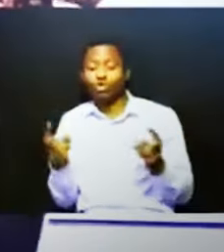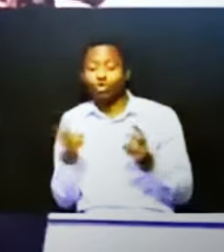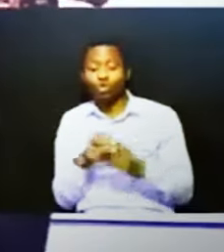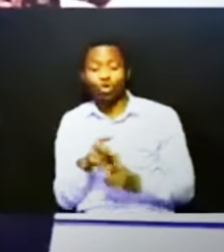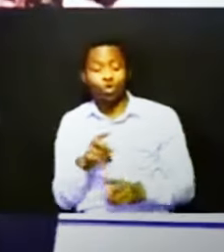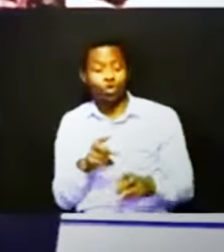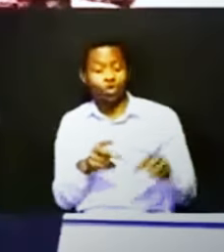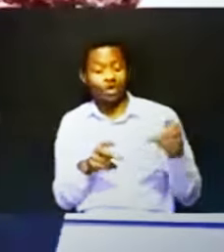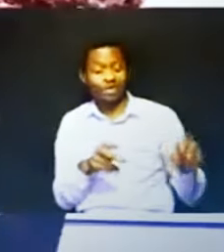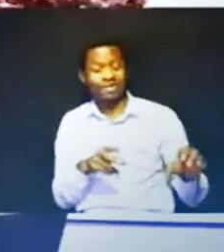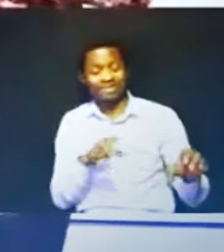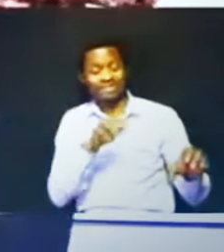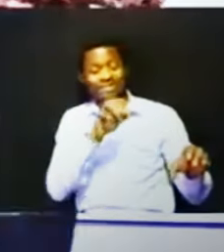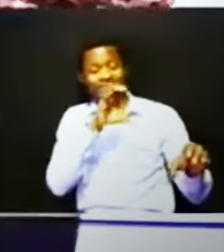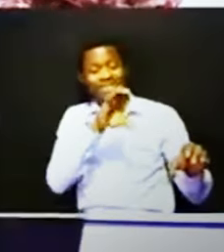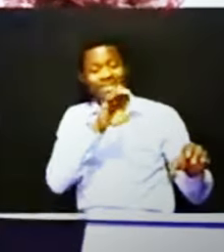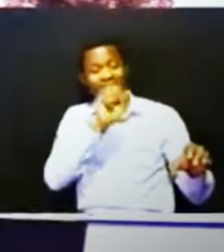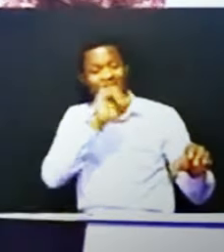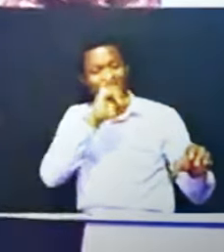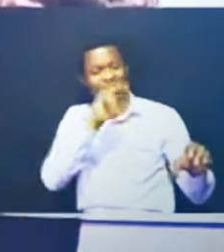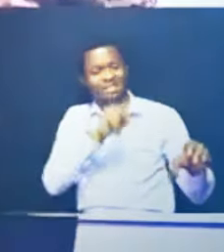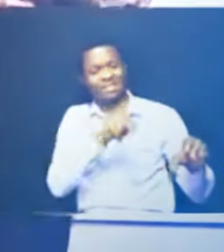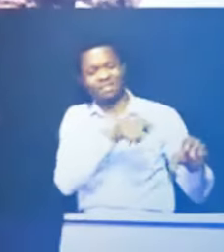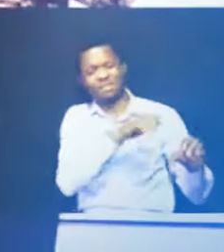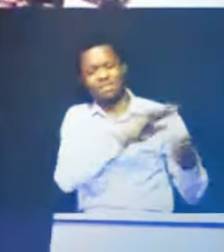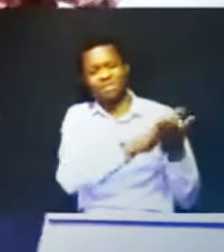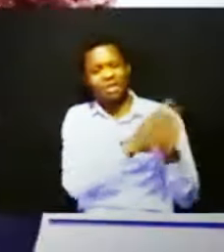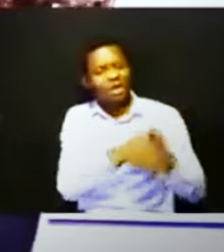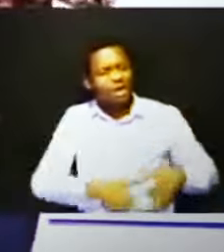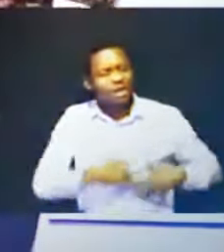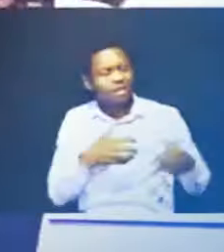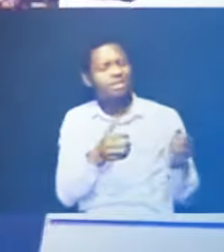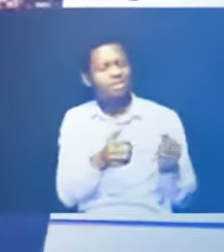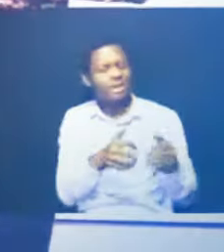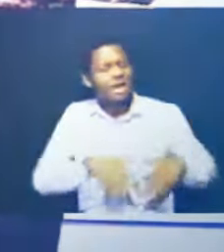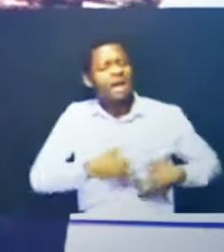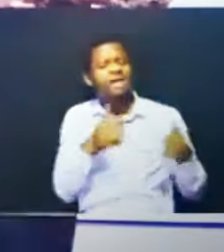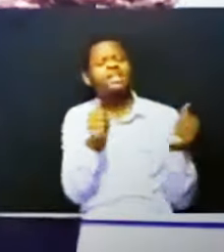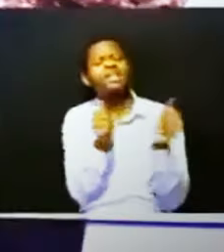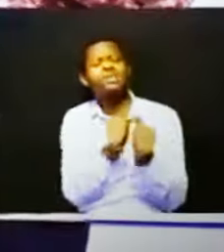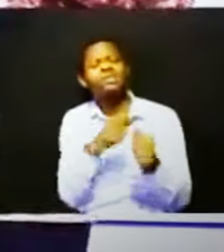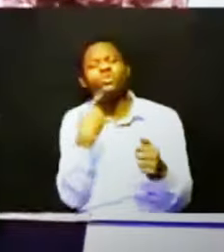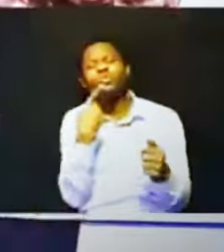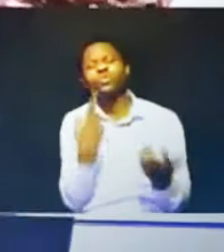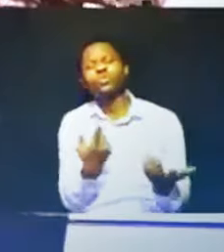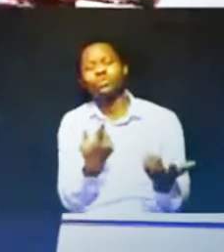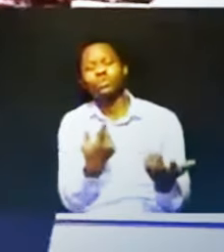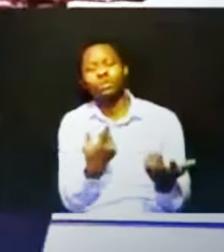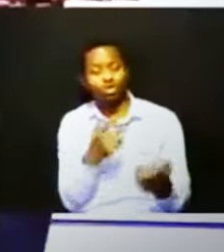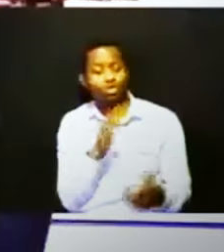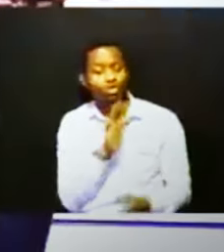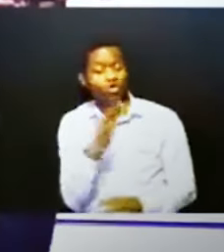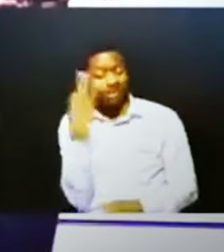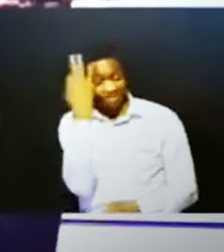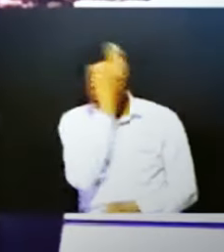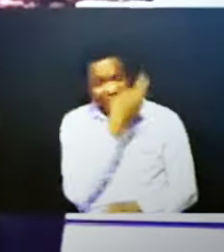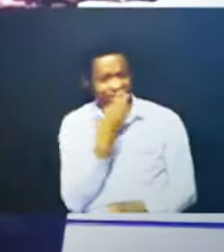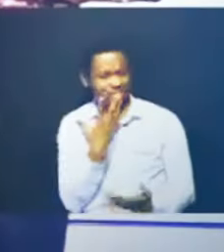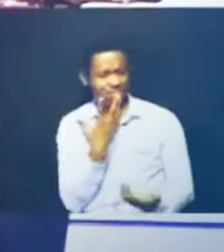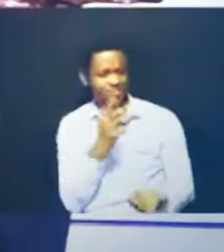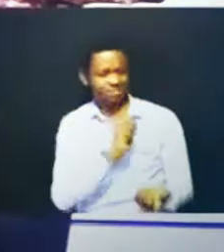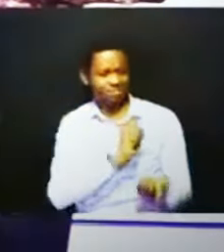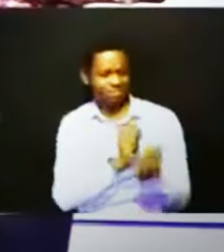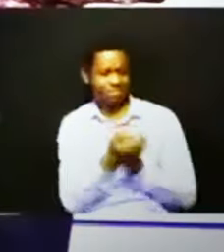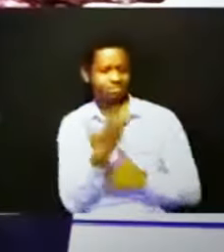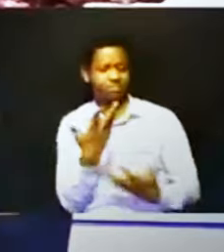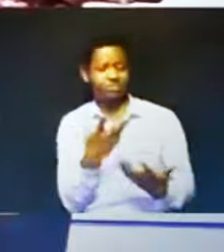angry. When the Cain bufu ye pa at who? Na umunai. And his face was downcast. Then the